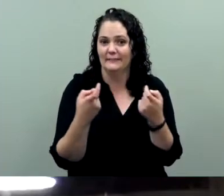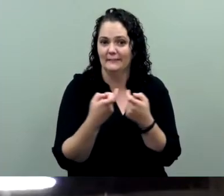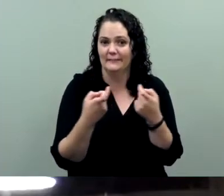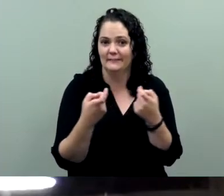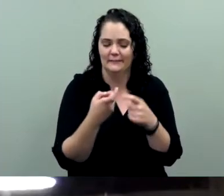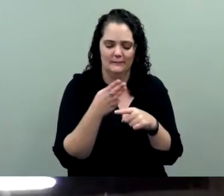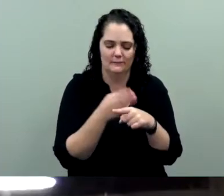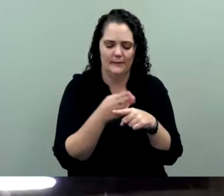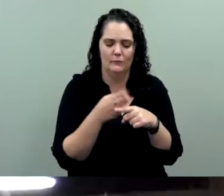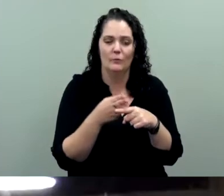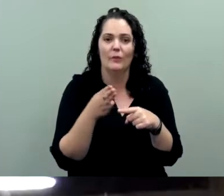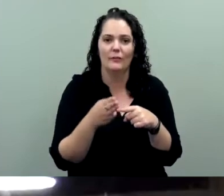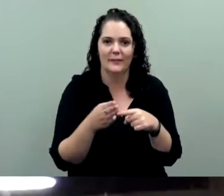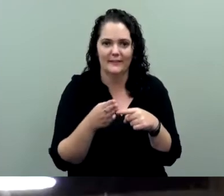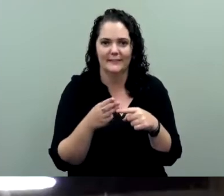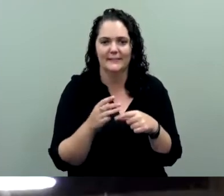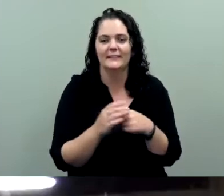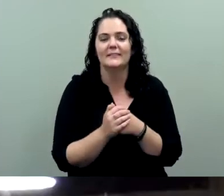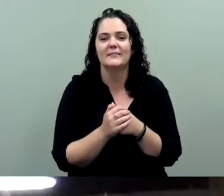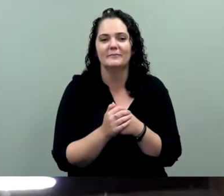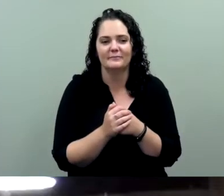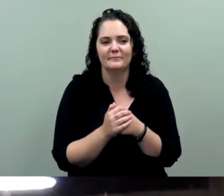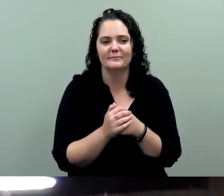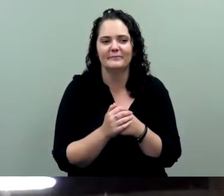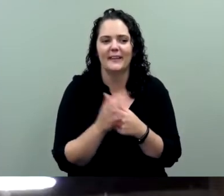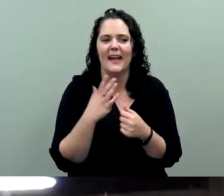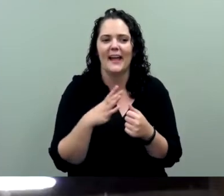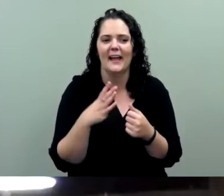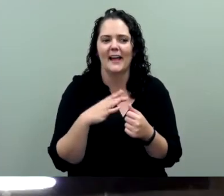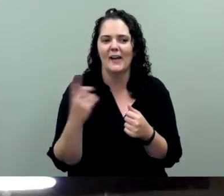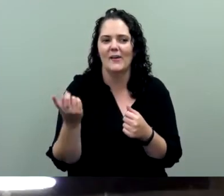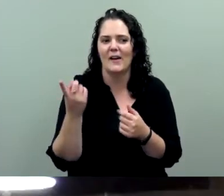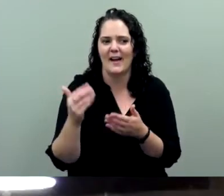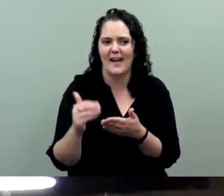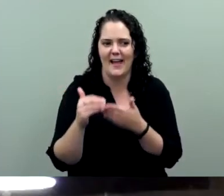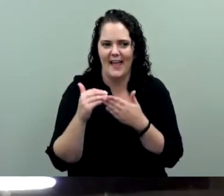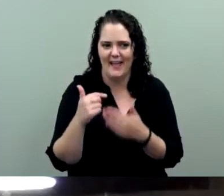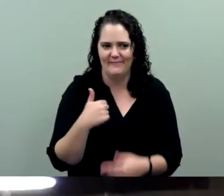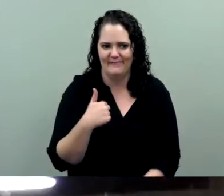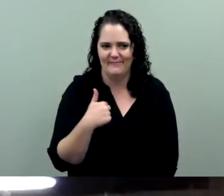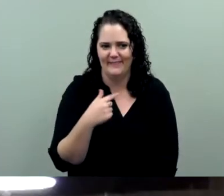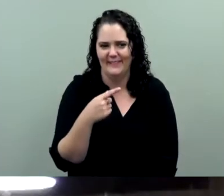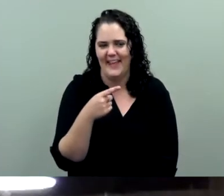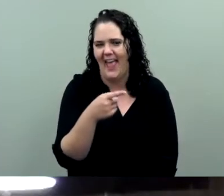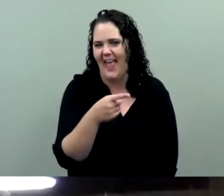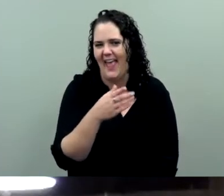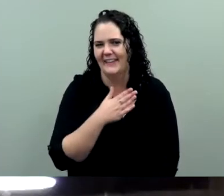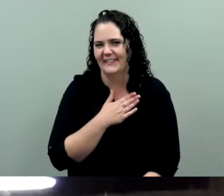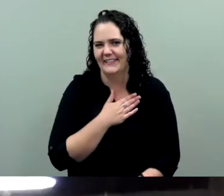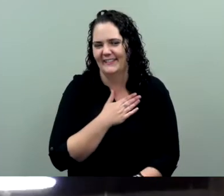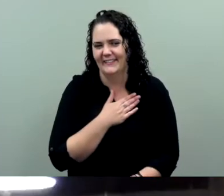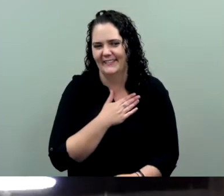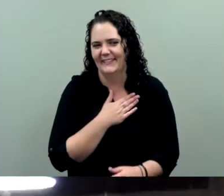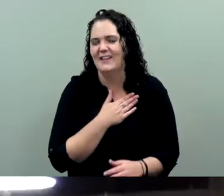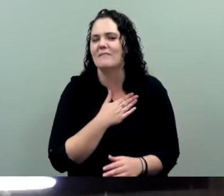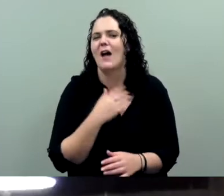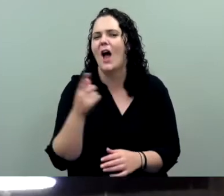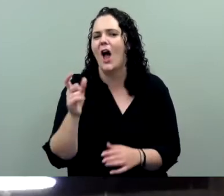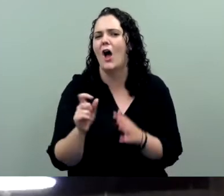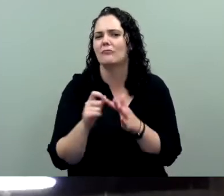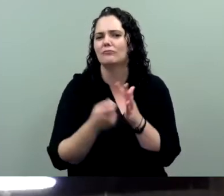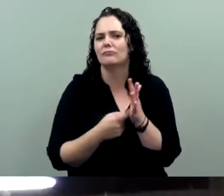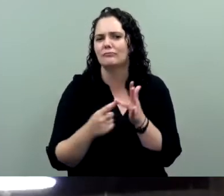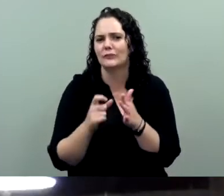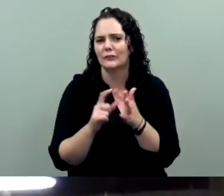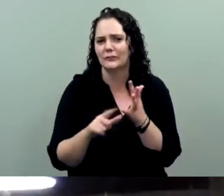now this is where I'm going to need my producer's assistance here. You come in there. All right, thank you. This is Lottie, my producer, and